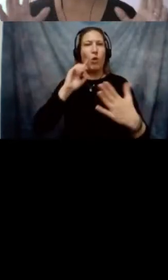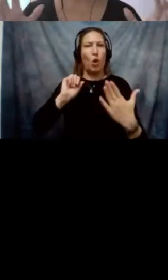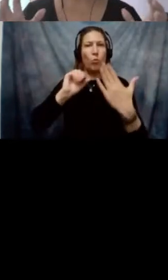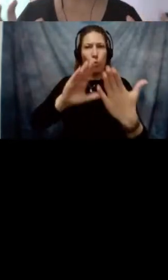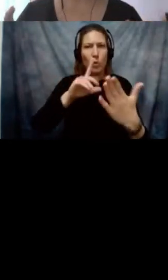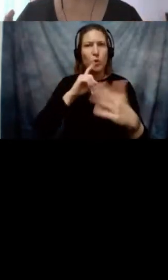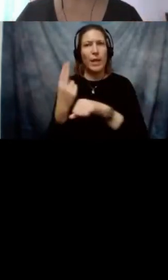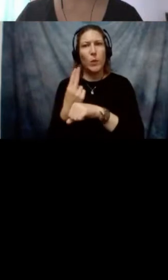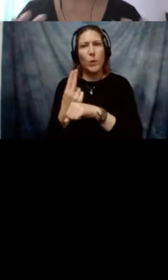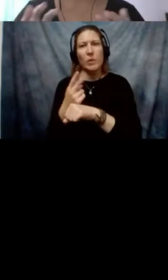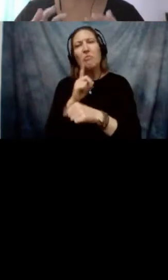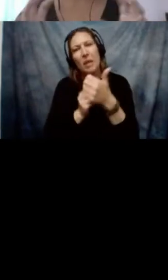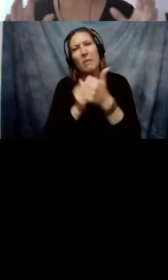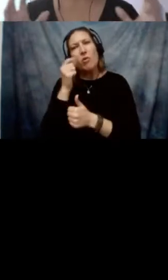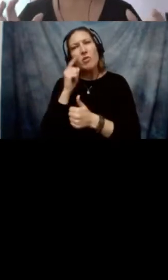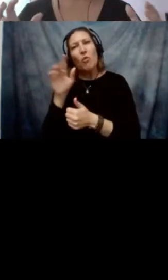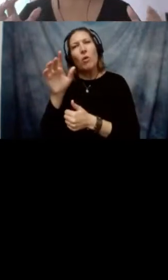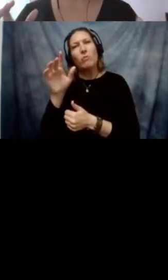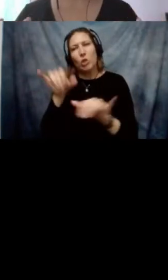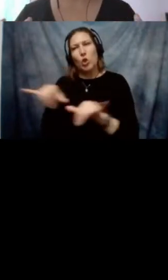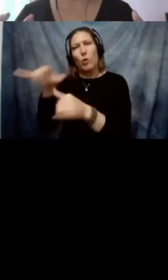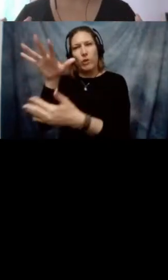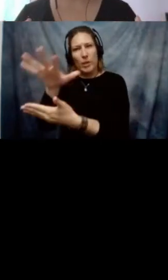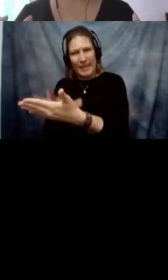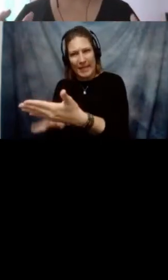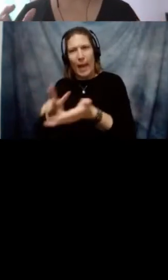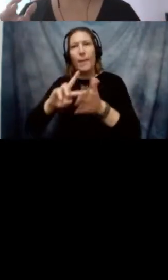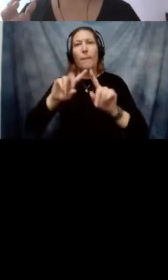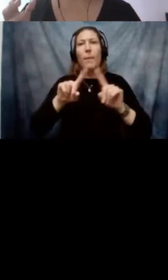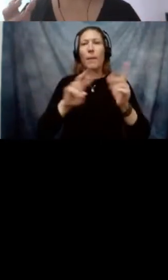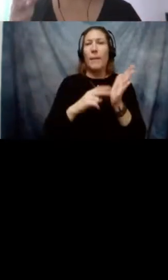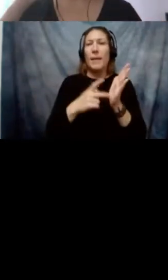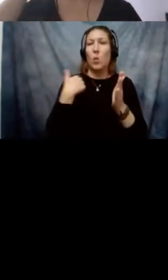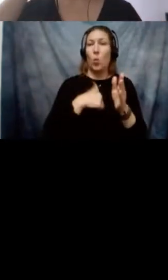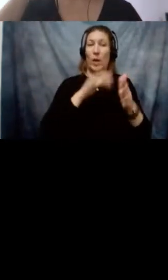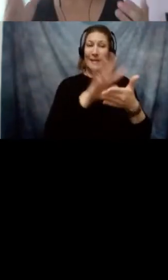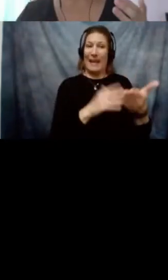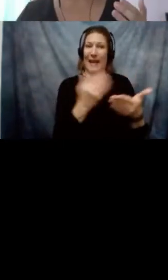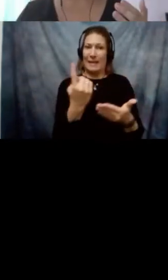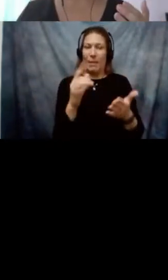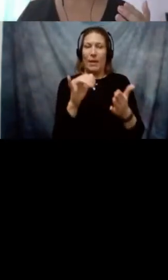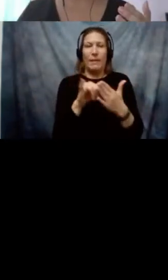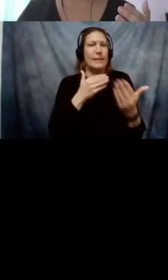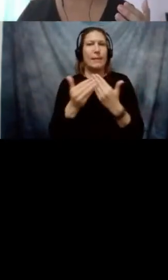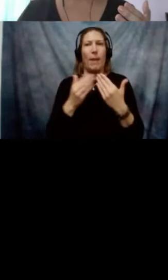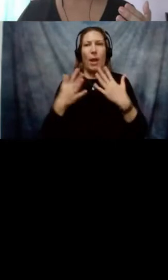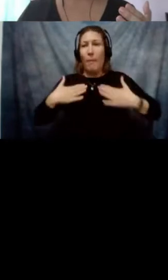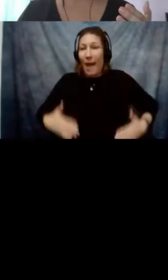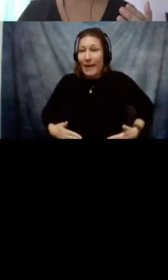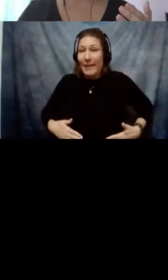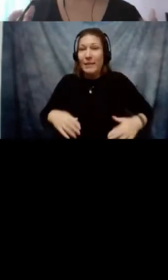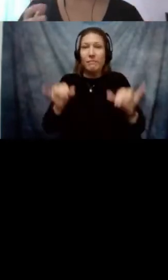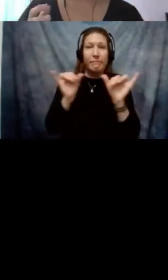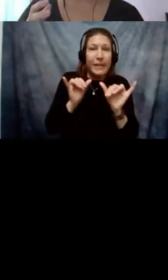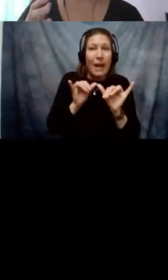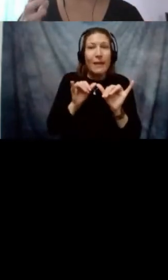but it basically means that we're designing things so that it doesn't, regardless of body posture or a body size or